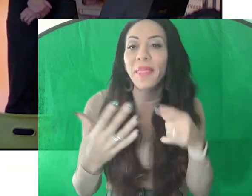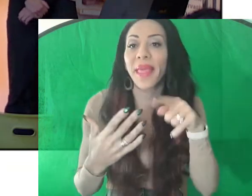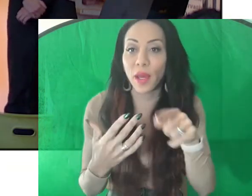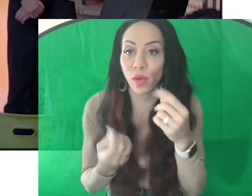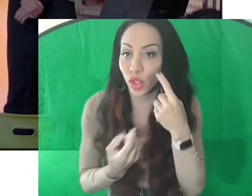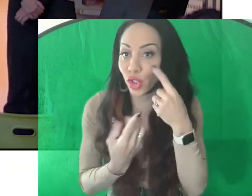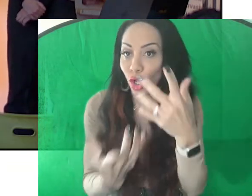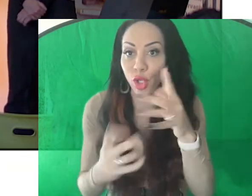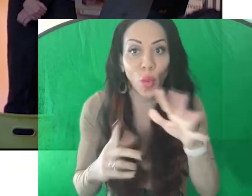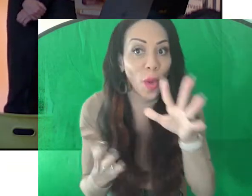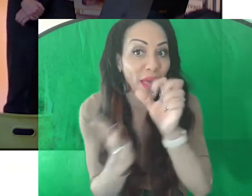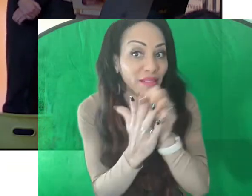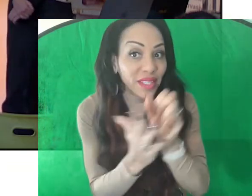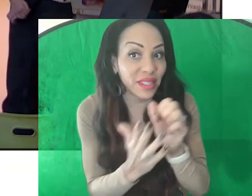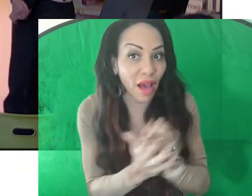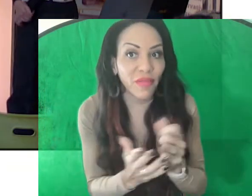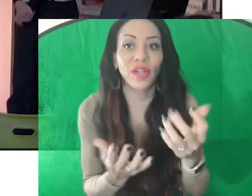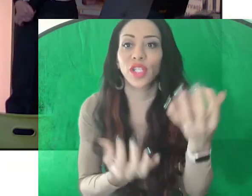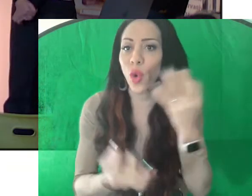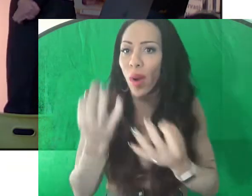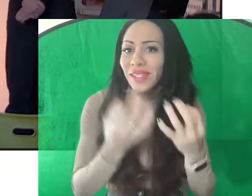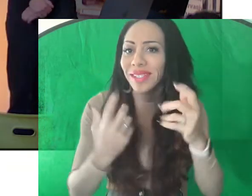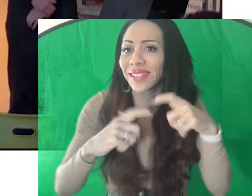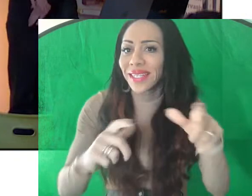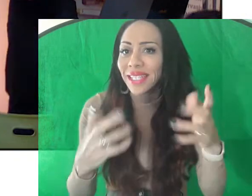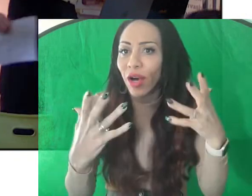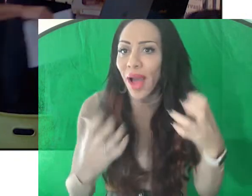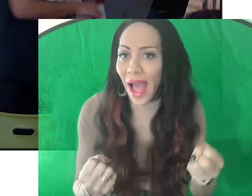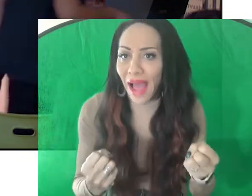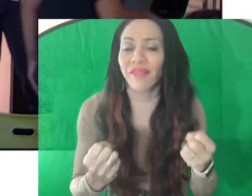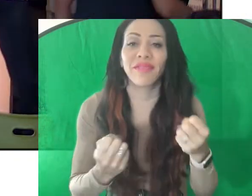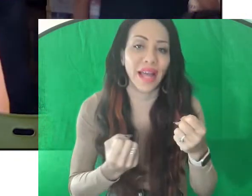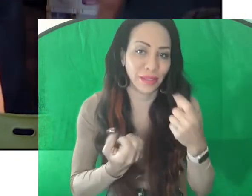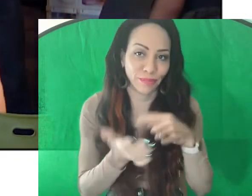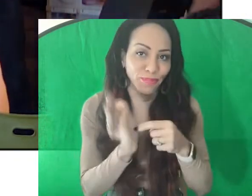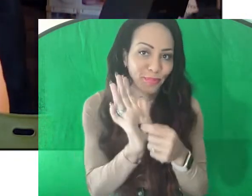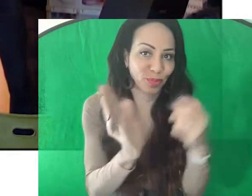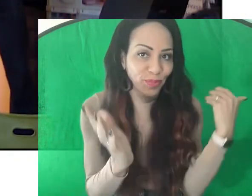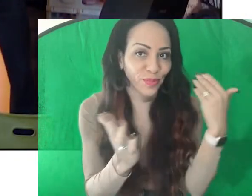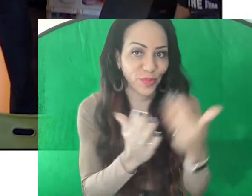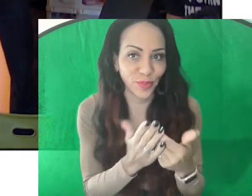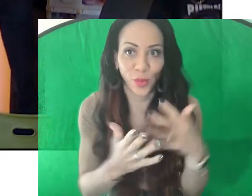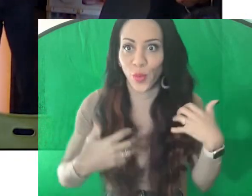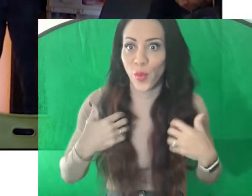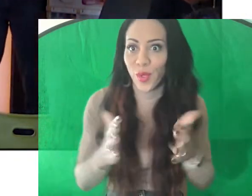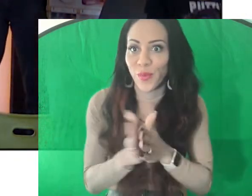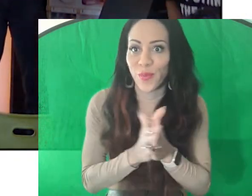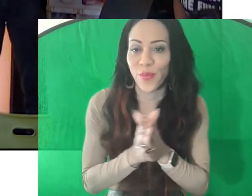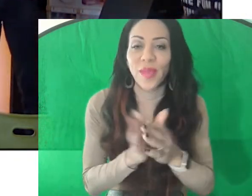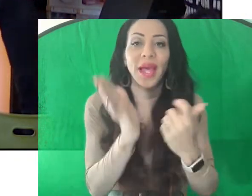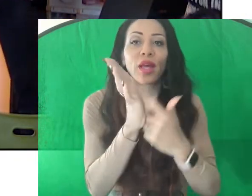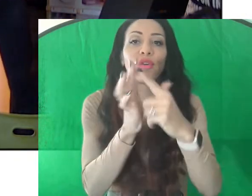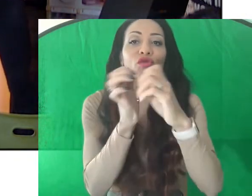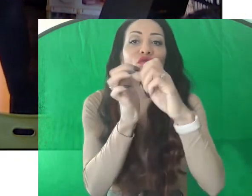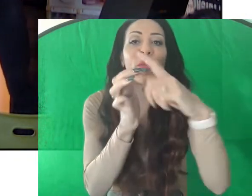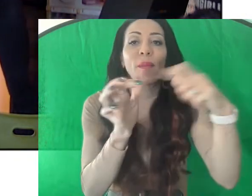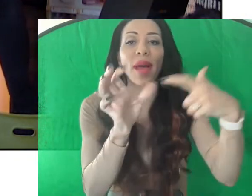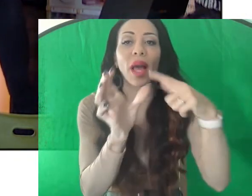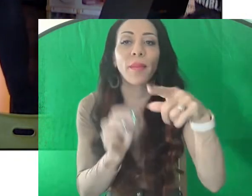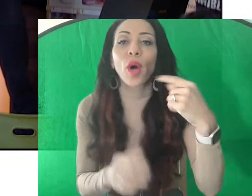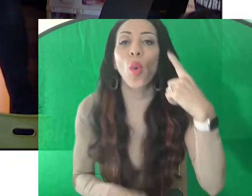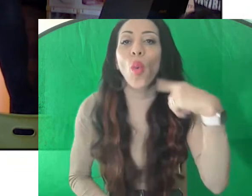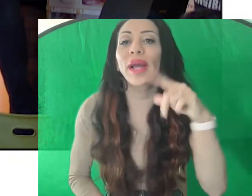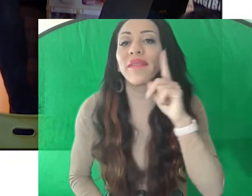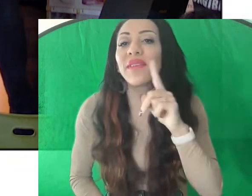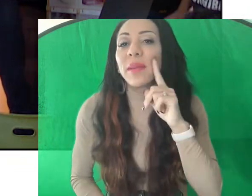cannot wait. Over to you. Thank you. So I'm Rebecca. I'm a white female in her